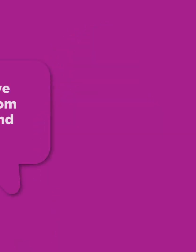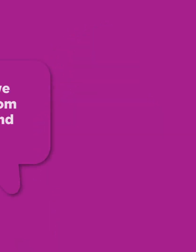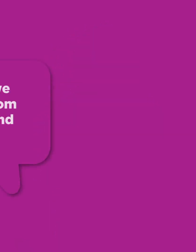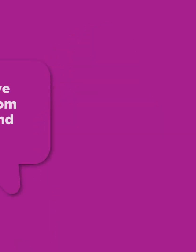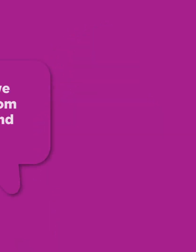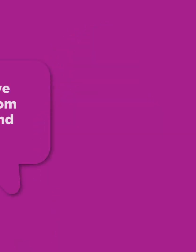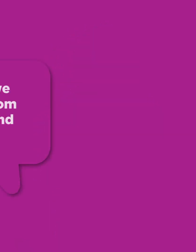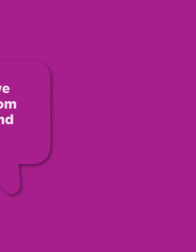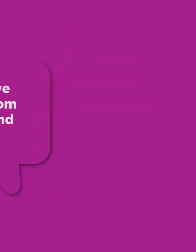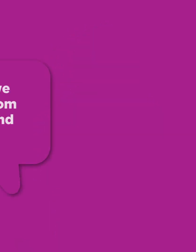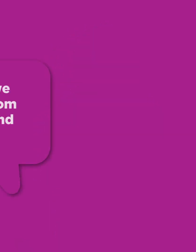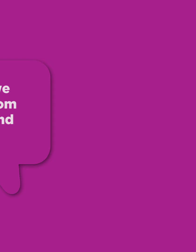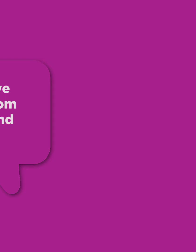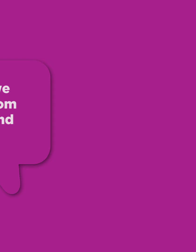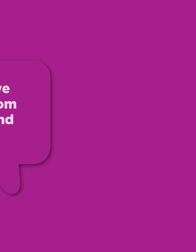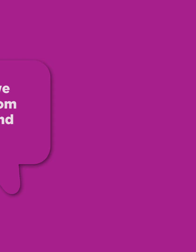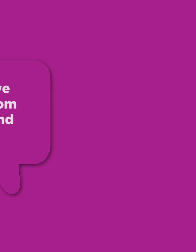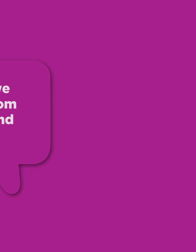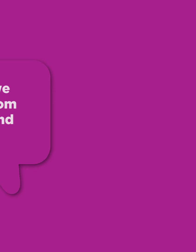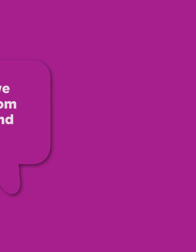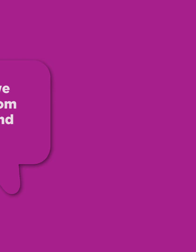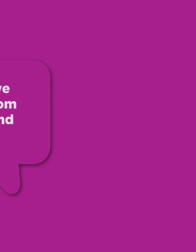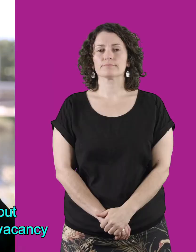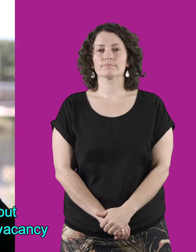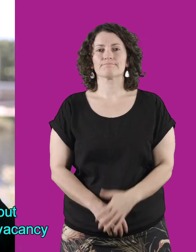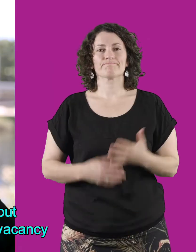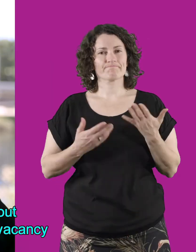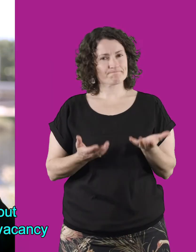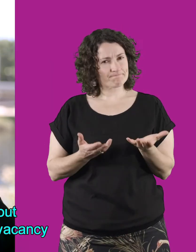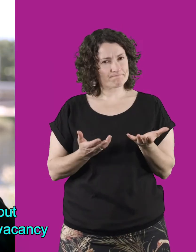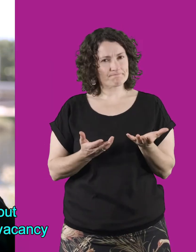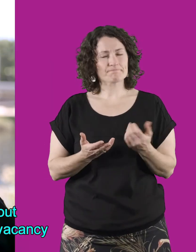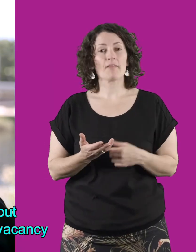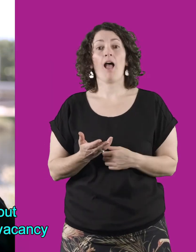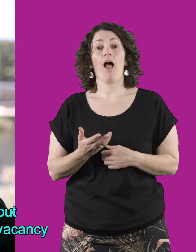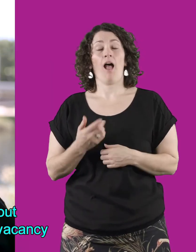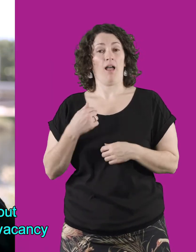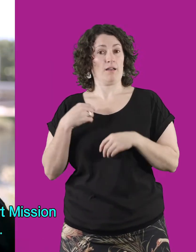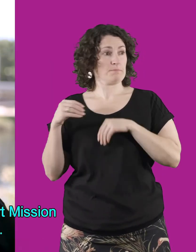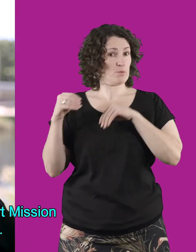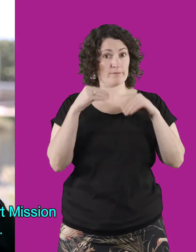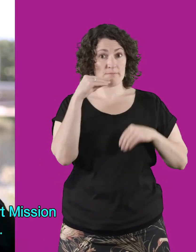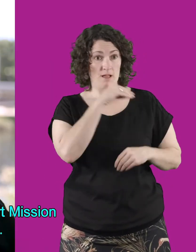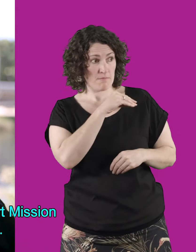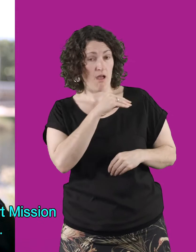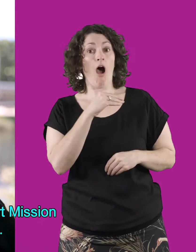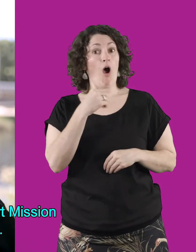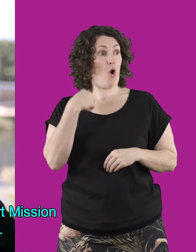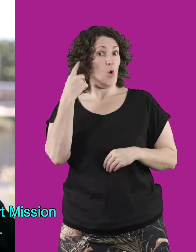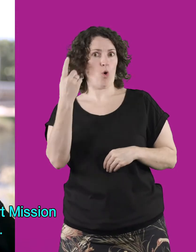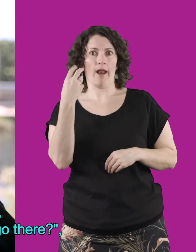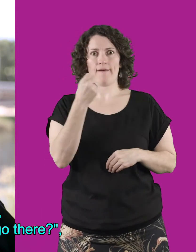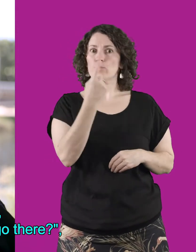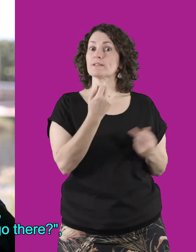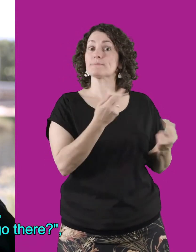How do we recover from violence and abuse? They found out that there was a vacancy at the Sacred Heart Mission in St